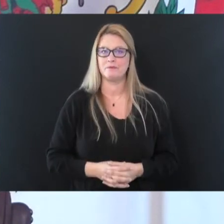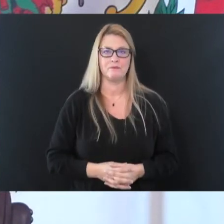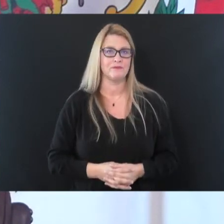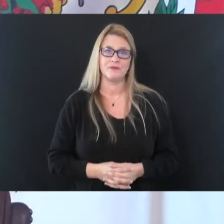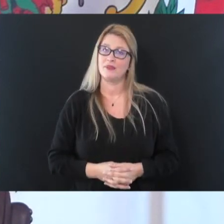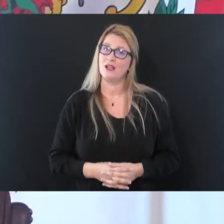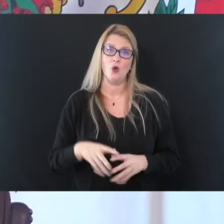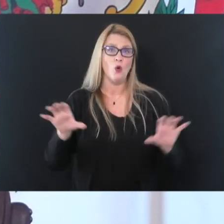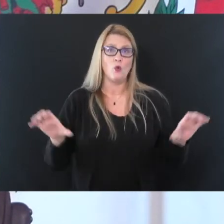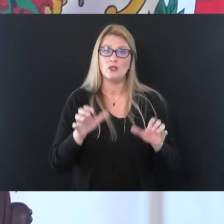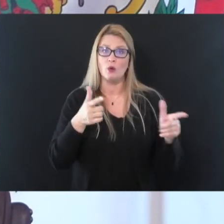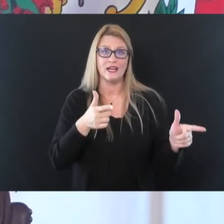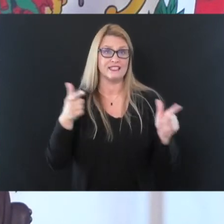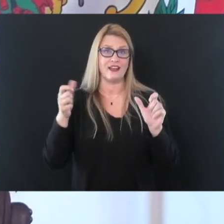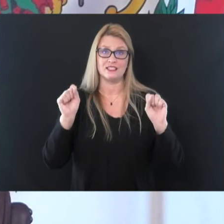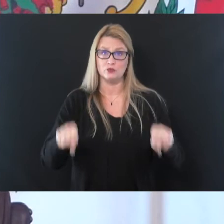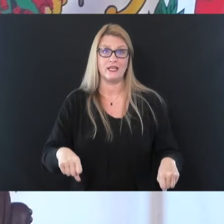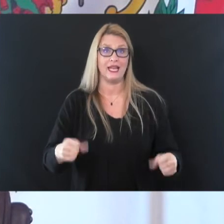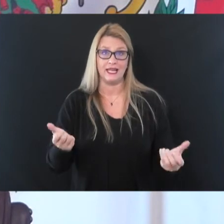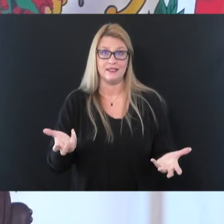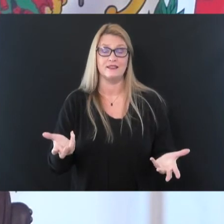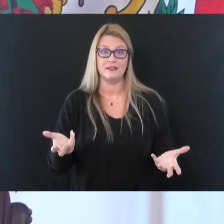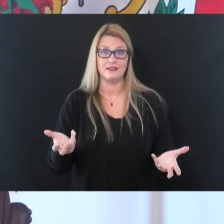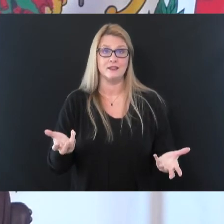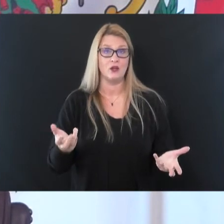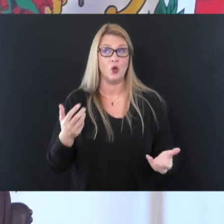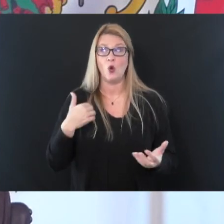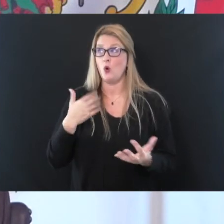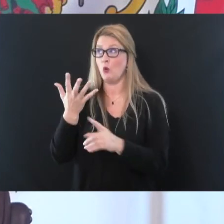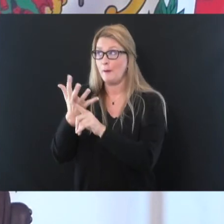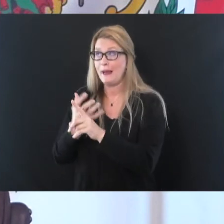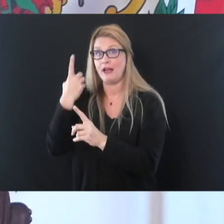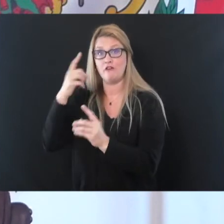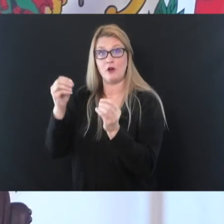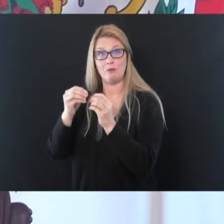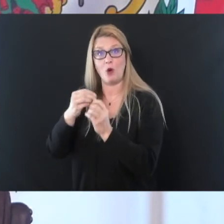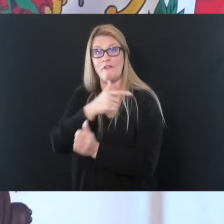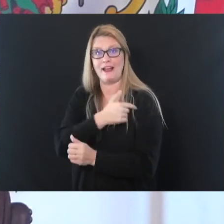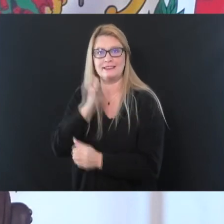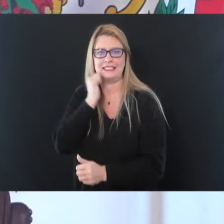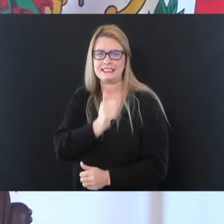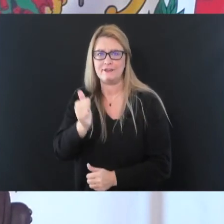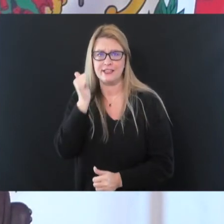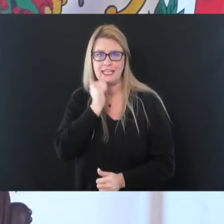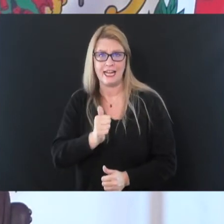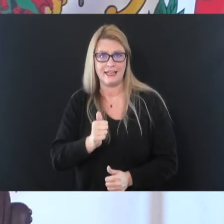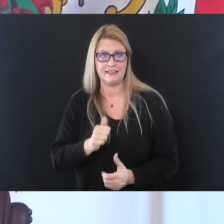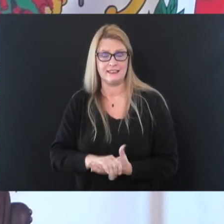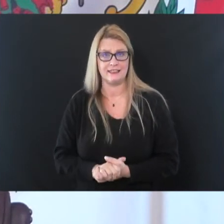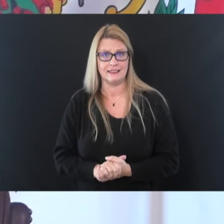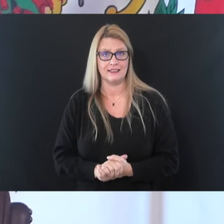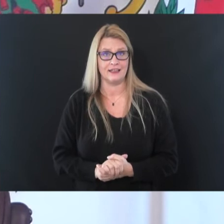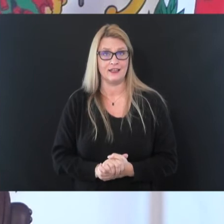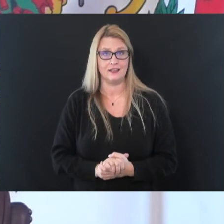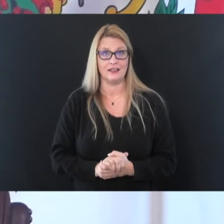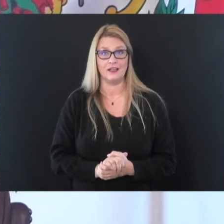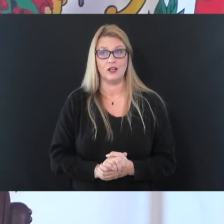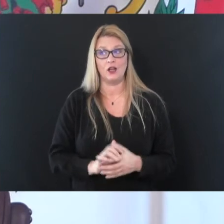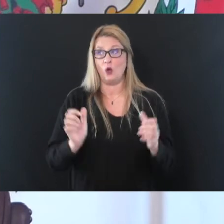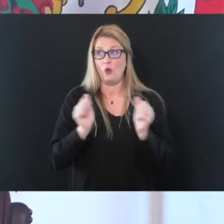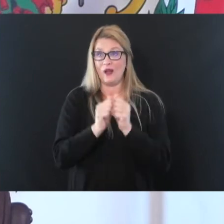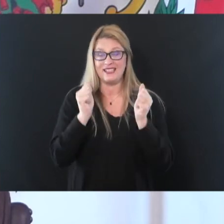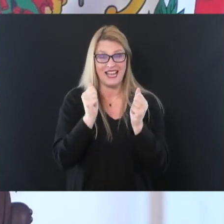just as fast as we possibly can. We're calling for more vaccines each and every day, and absolutely with all